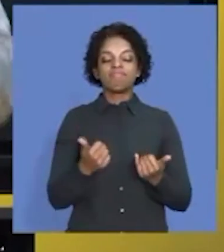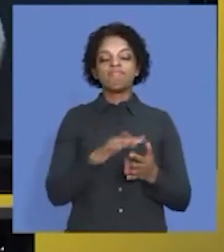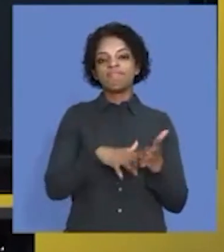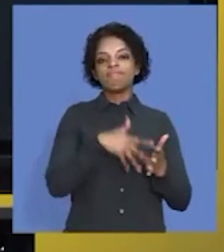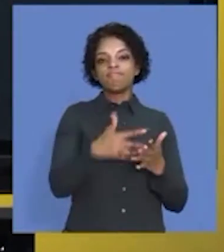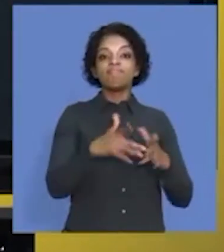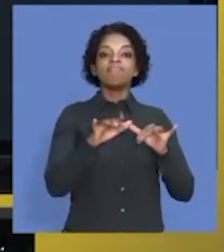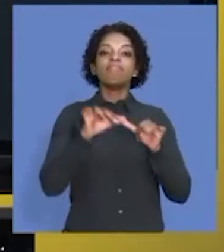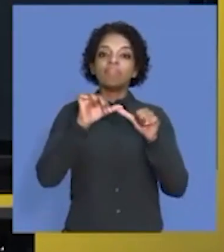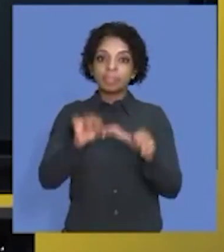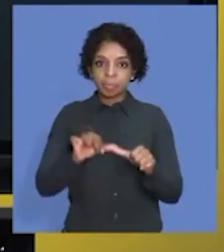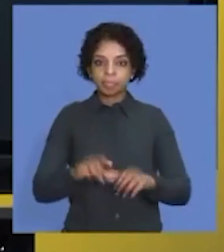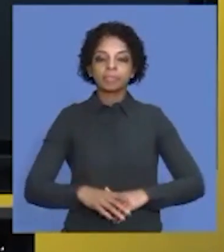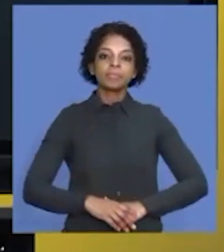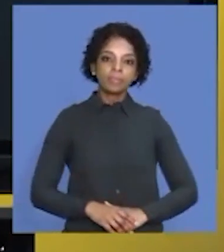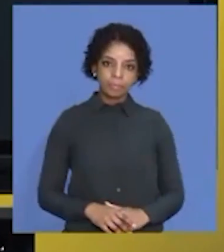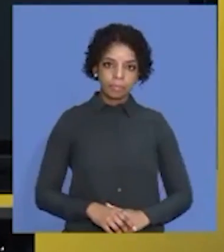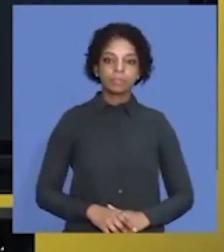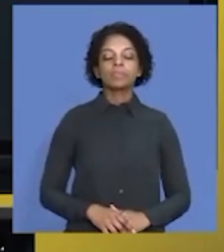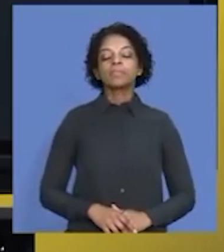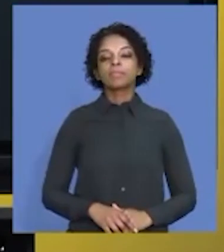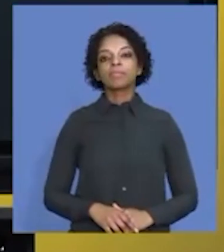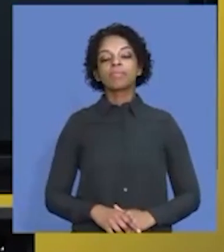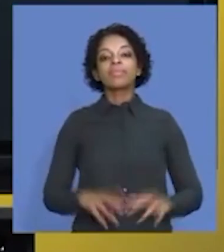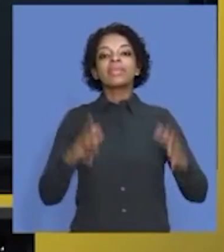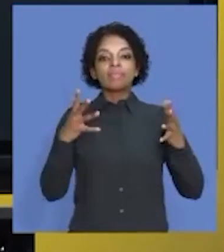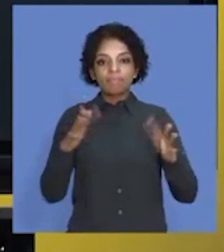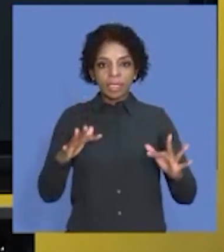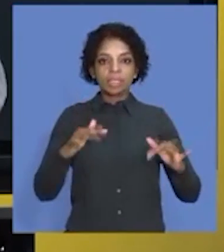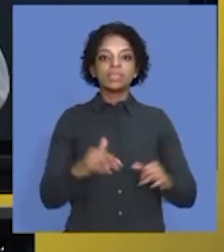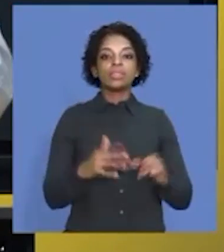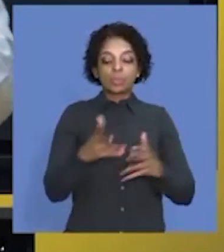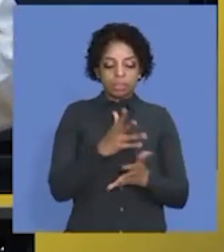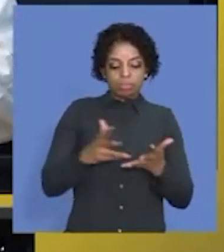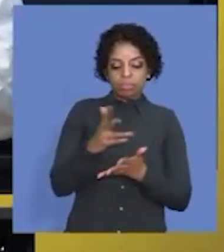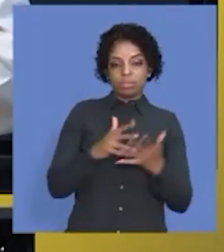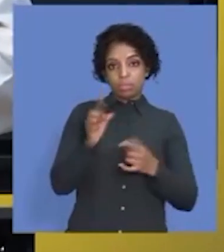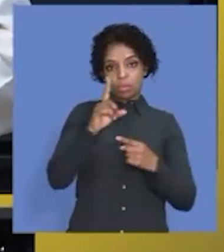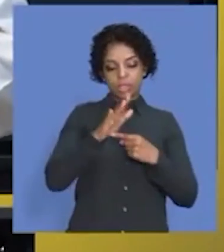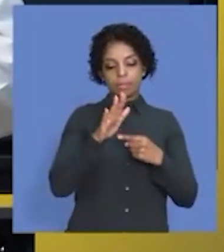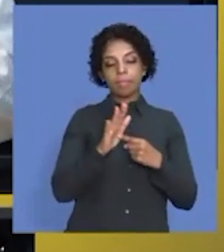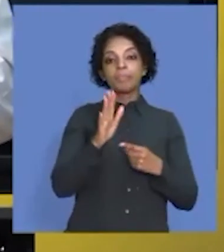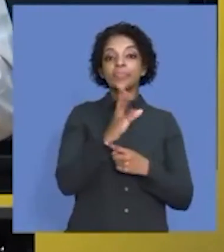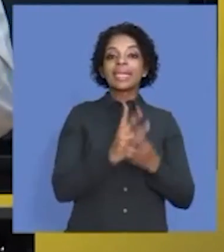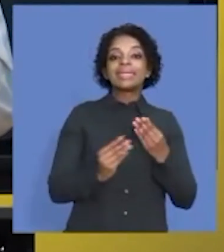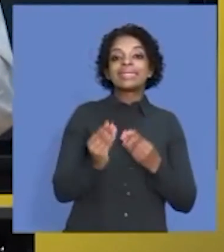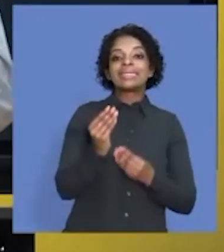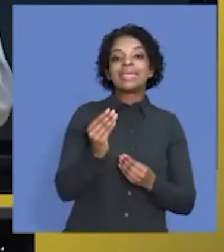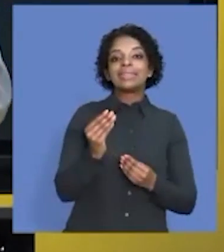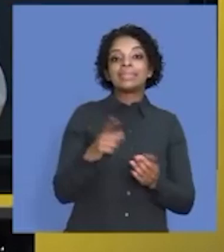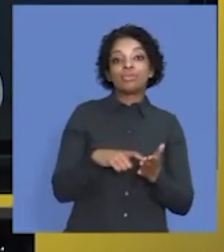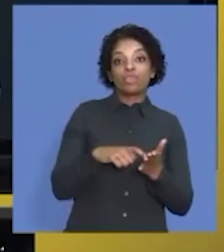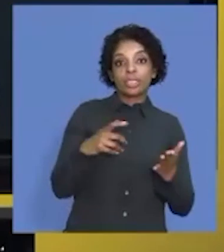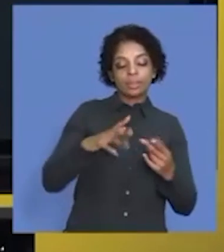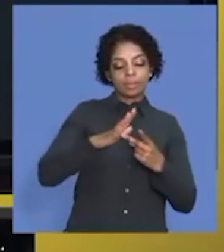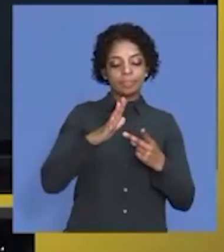this note. Let's carry on with the trade and other payables. What else would appear here? Right. We've spoken about trade creditors. We've